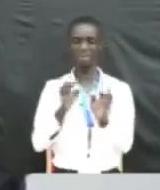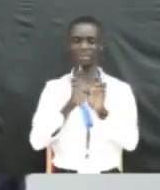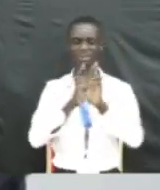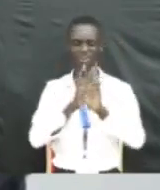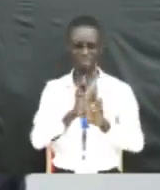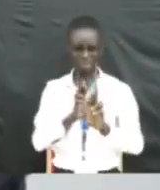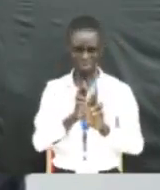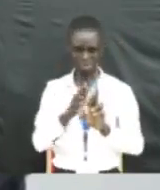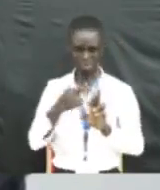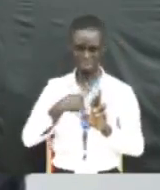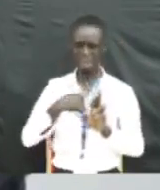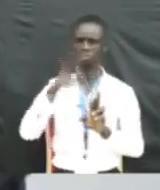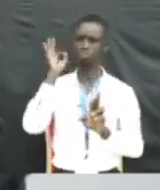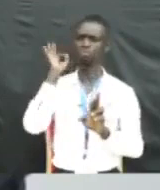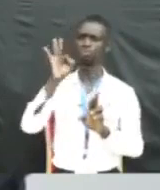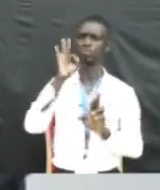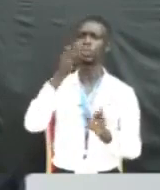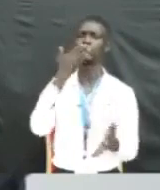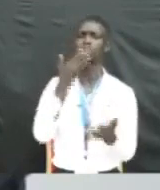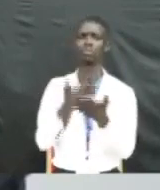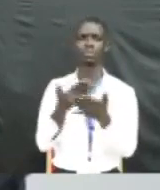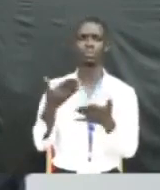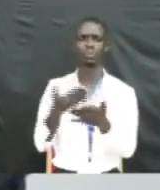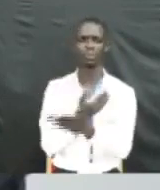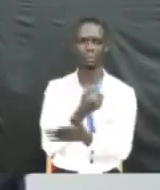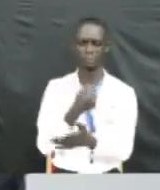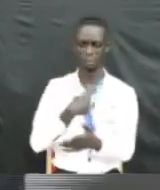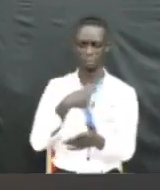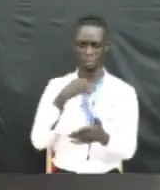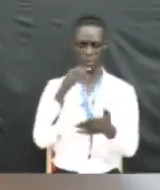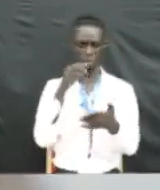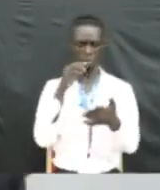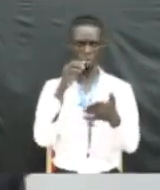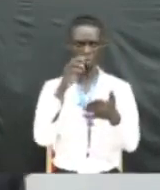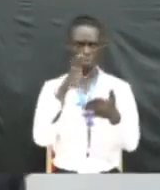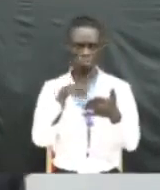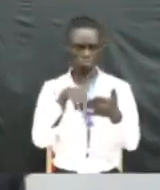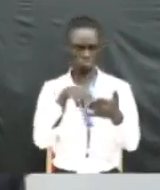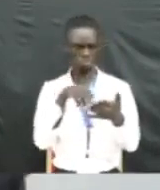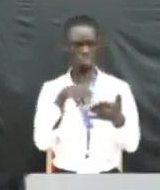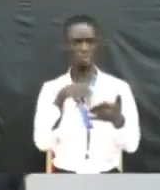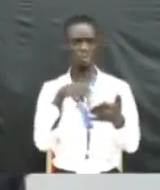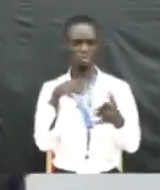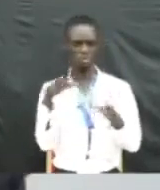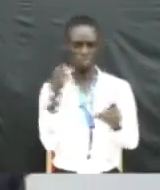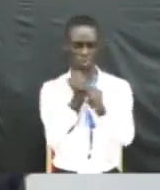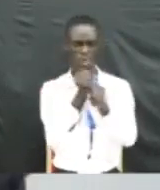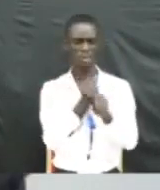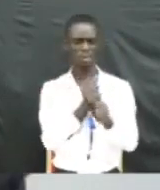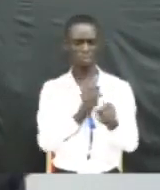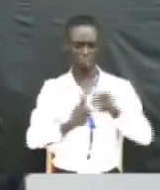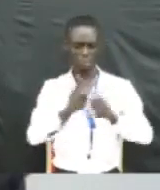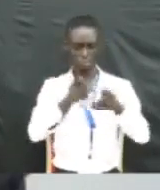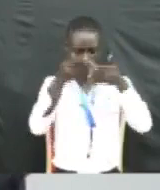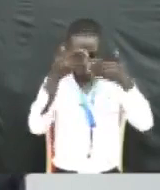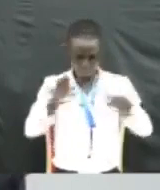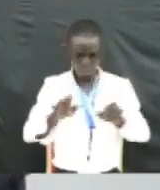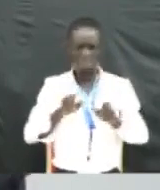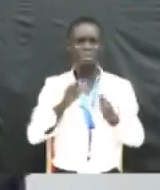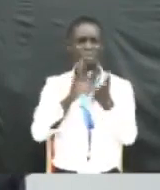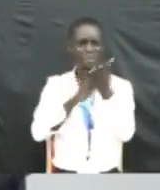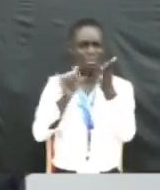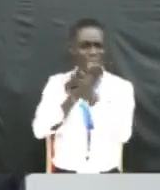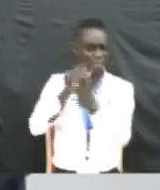I'm preaching the gospel. I'm winning the lost. And one day, these